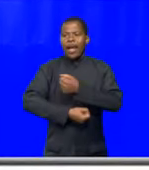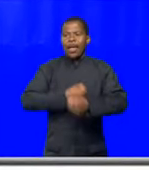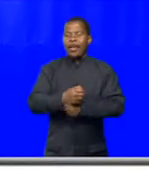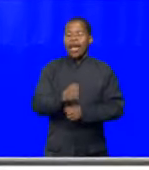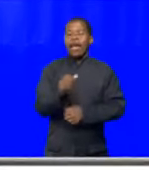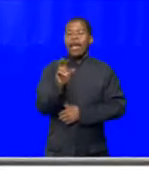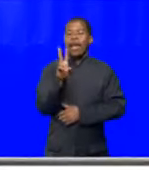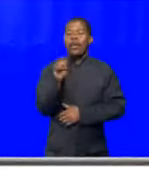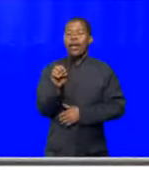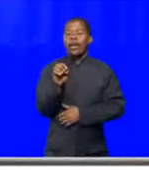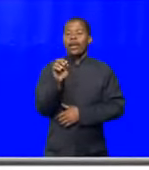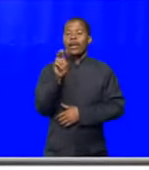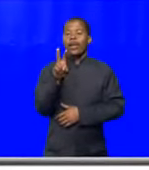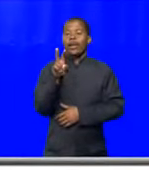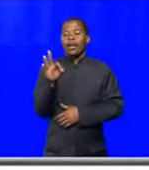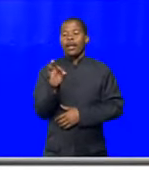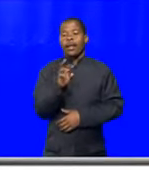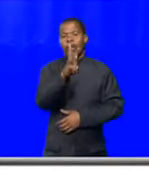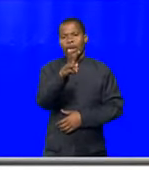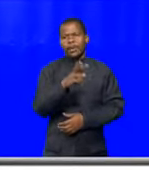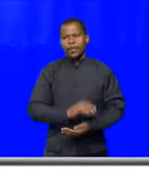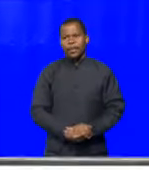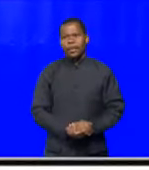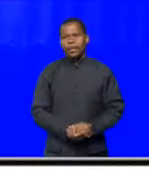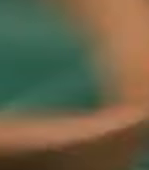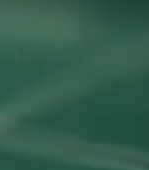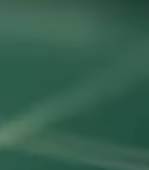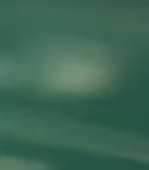Eswatini TV Sports, Fabiso Msonera, Mbabane.